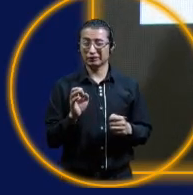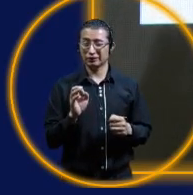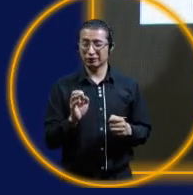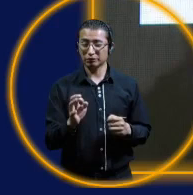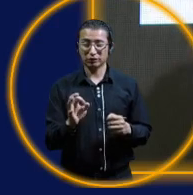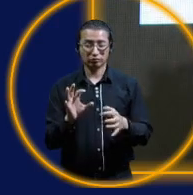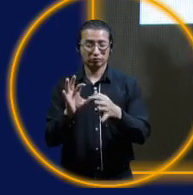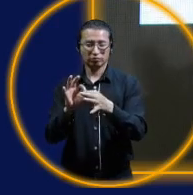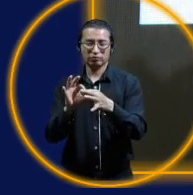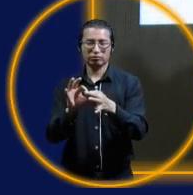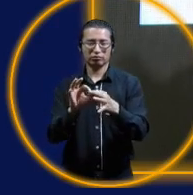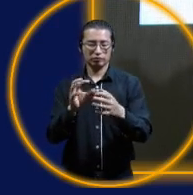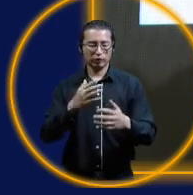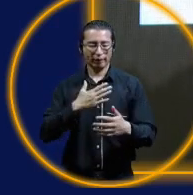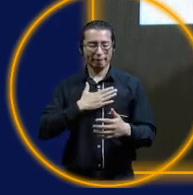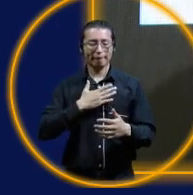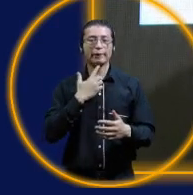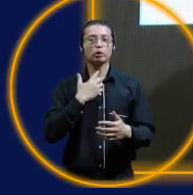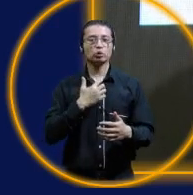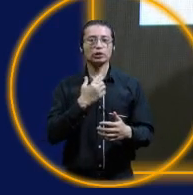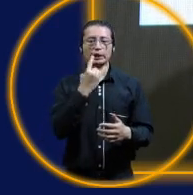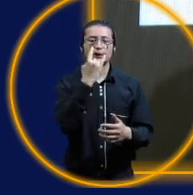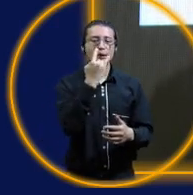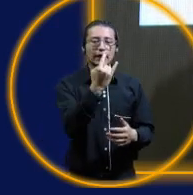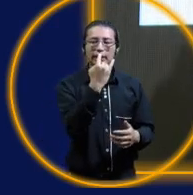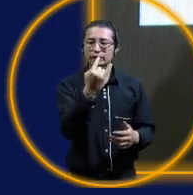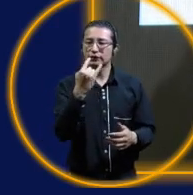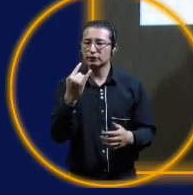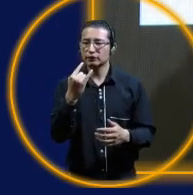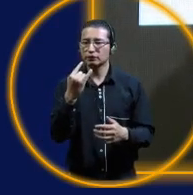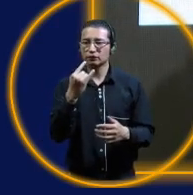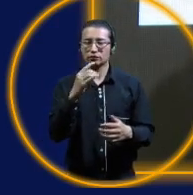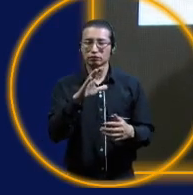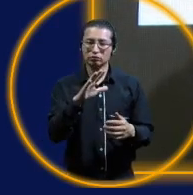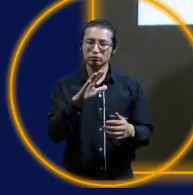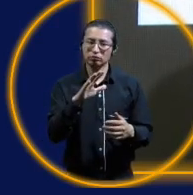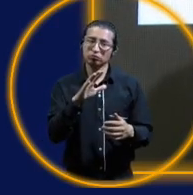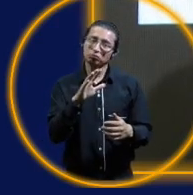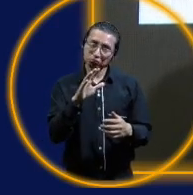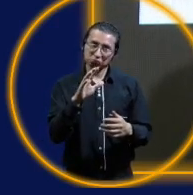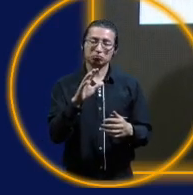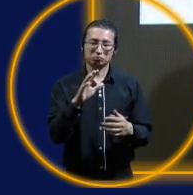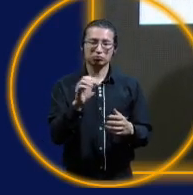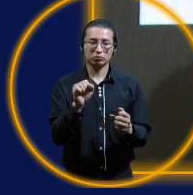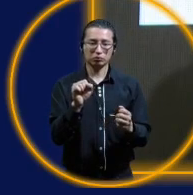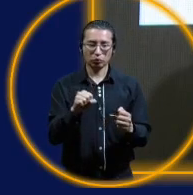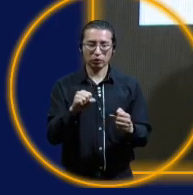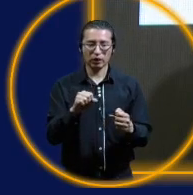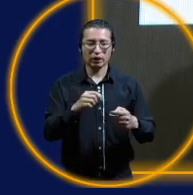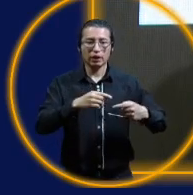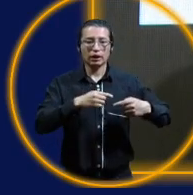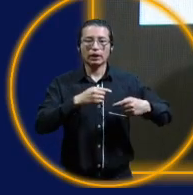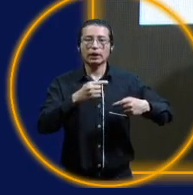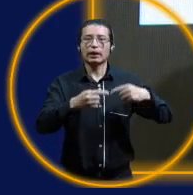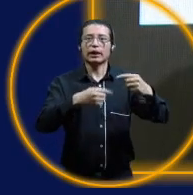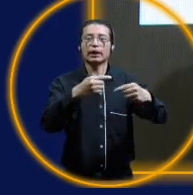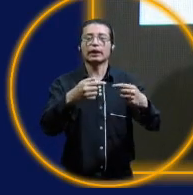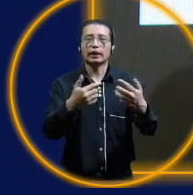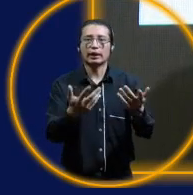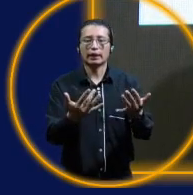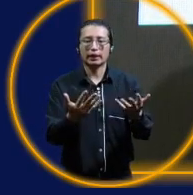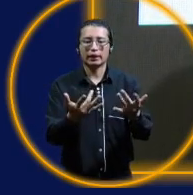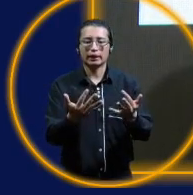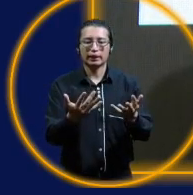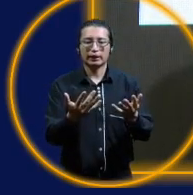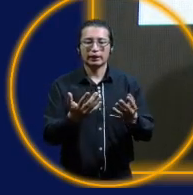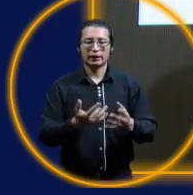will sometimes intersect with the trend. And it's hard to, I personally try to like figure